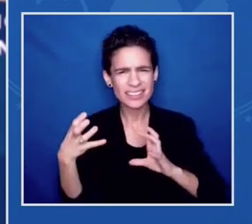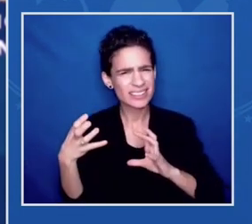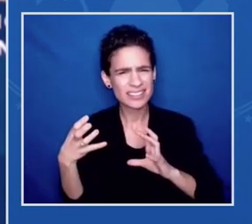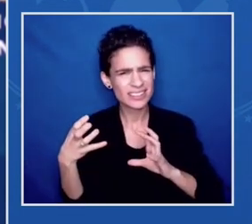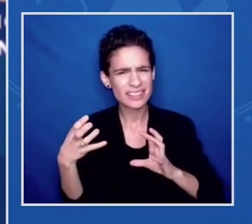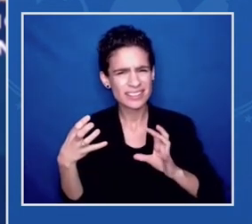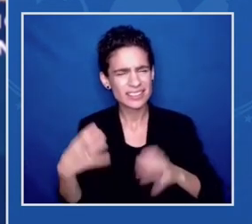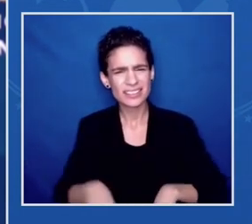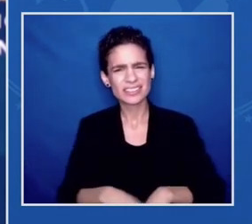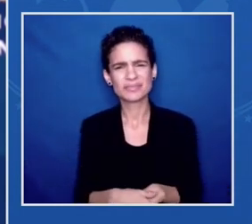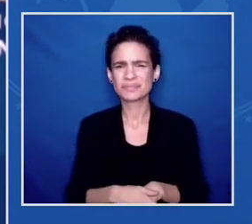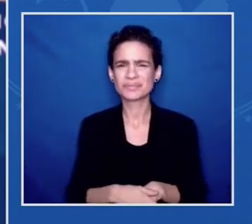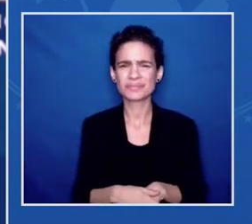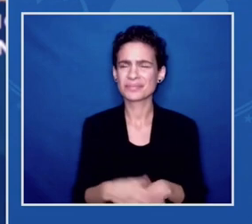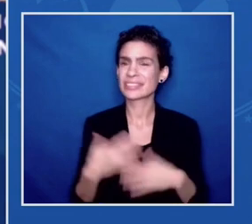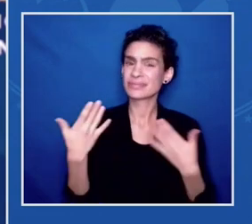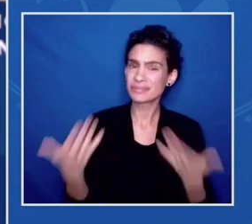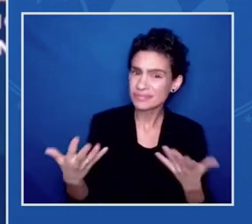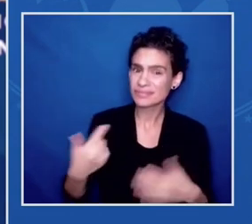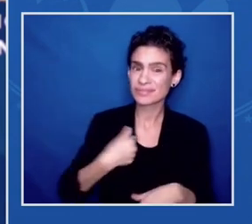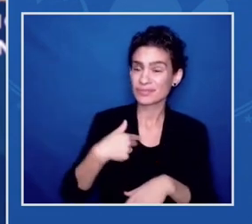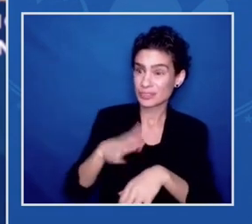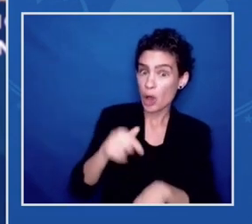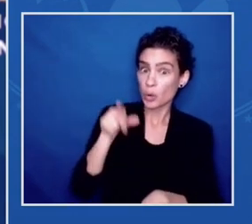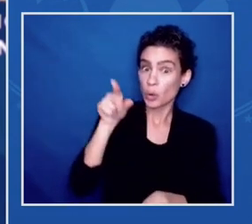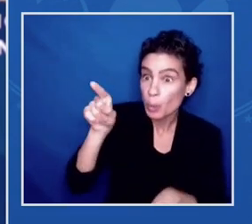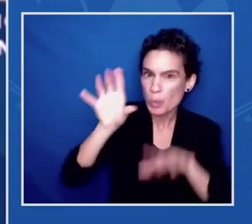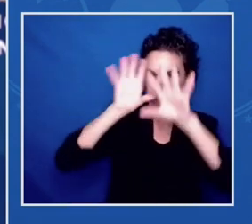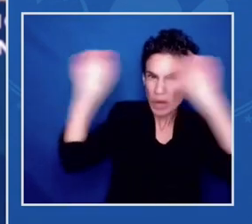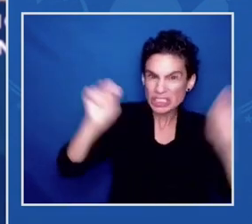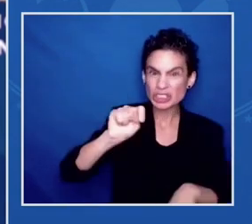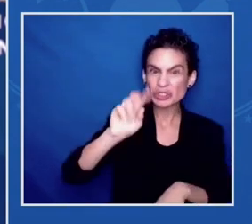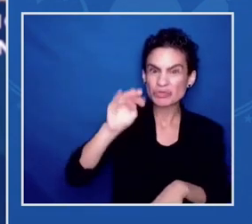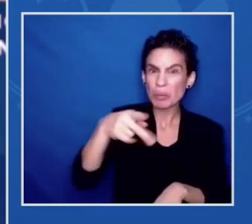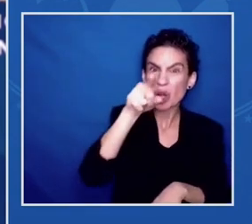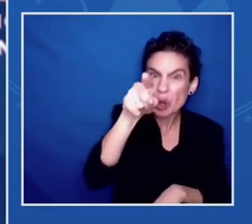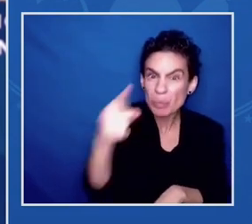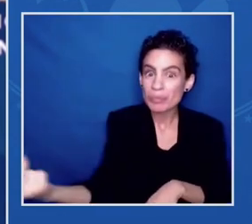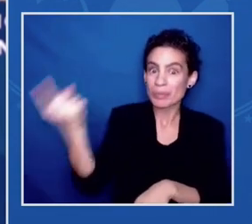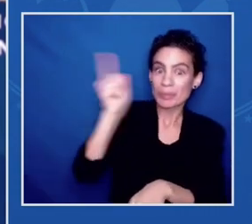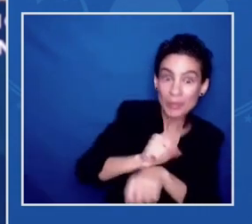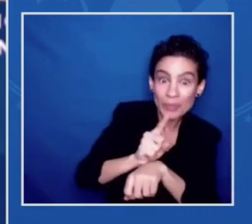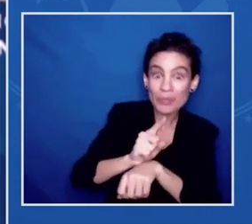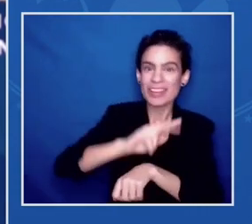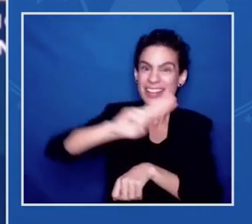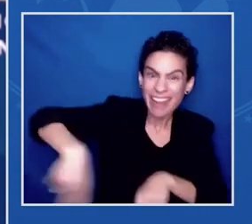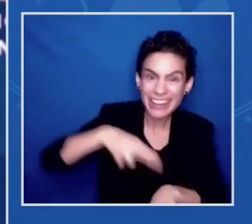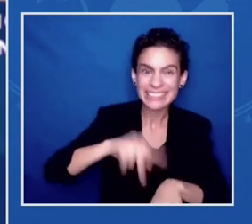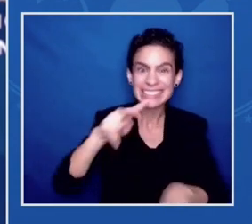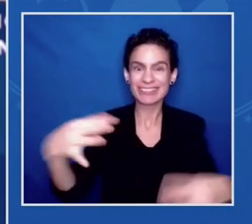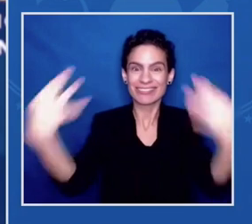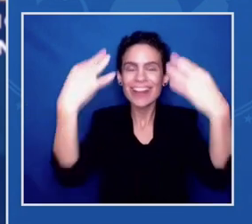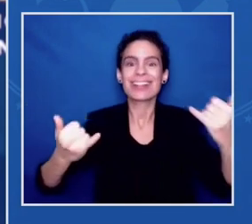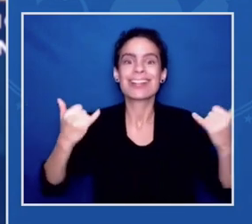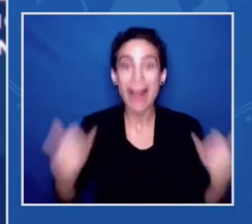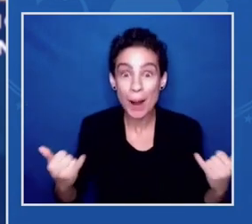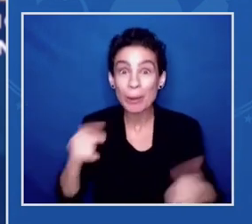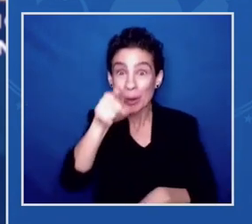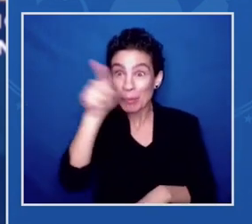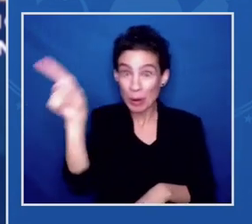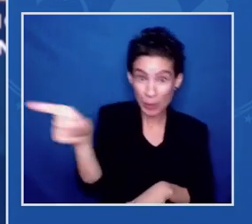And therefore, I call on President Trump to go on national television